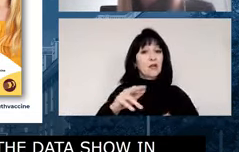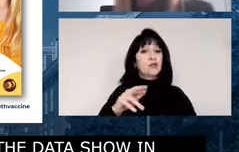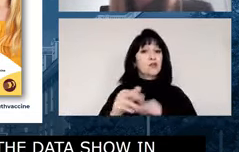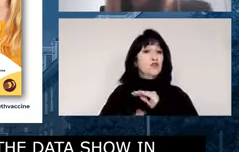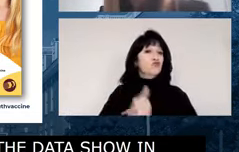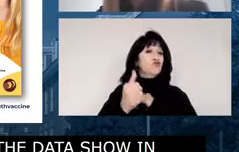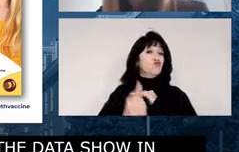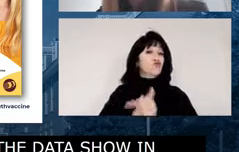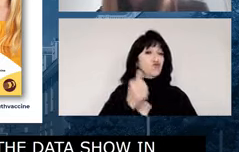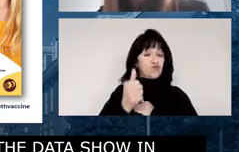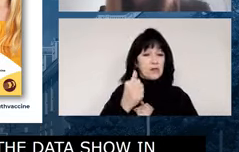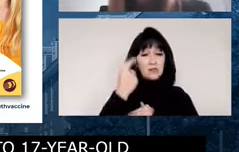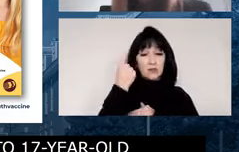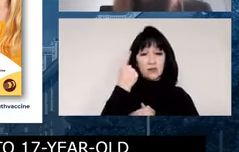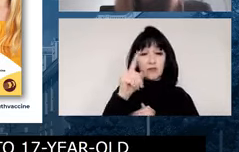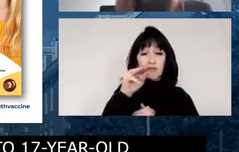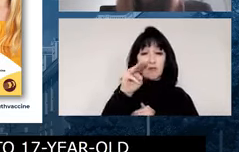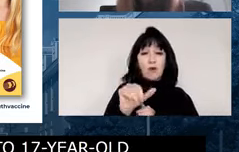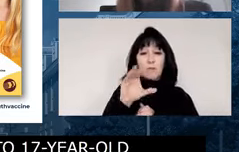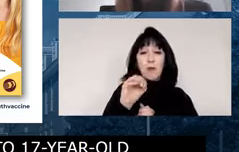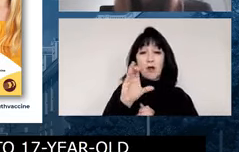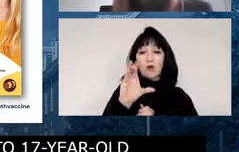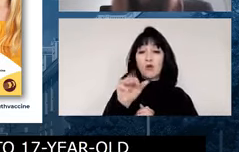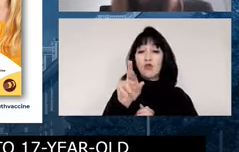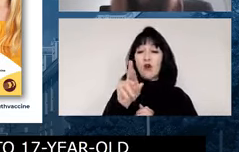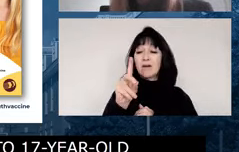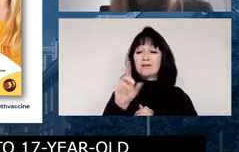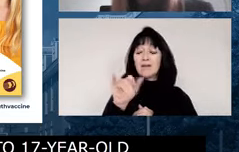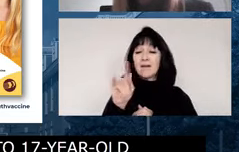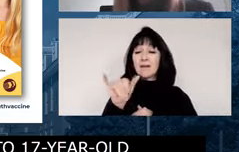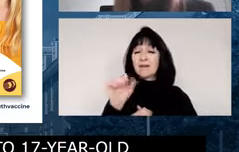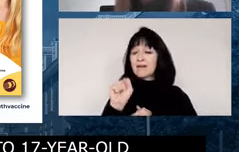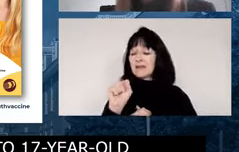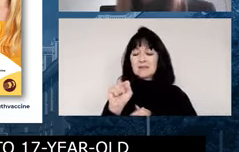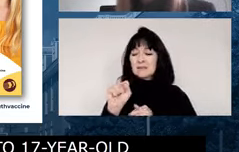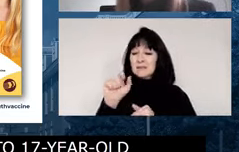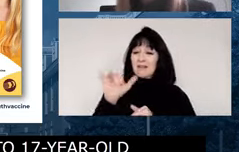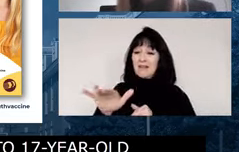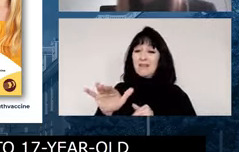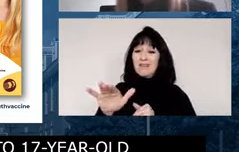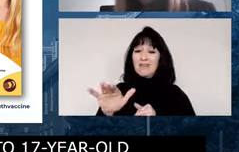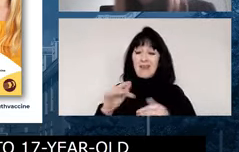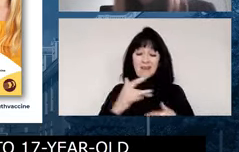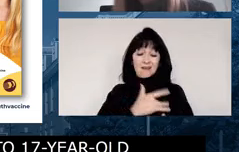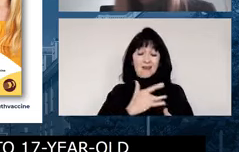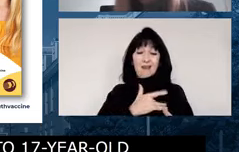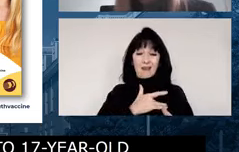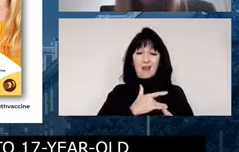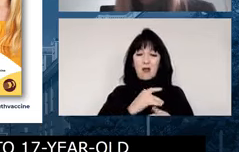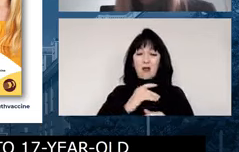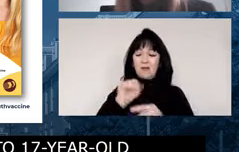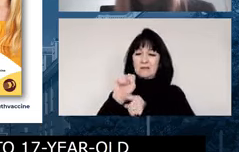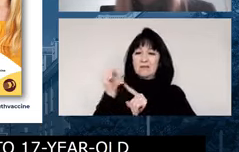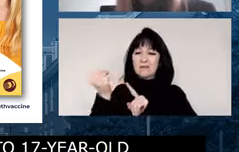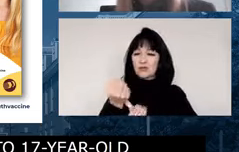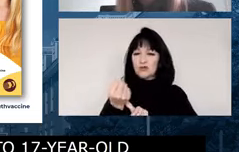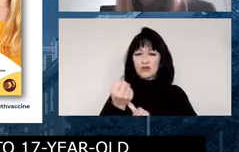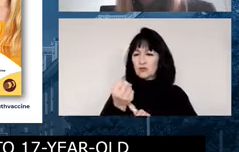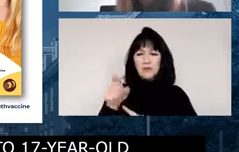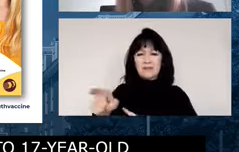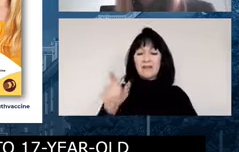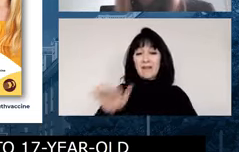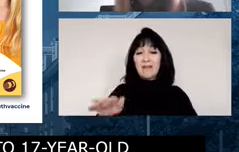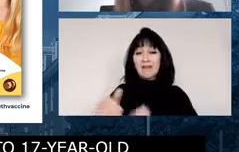from getting the infection itself, is much more likely than the risk of myocarditis